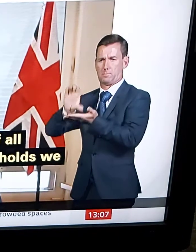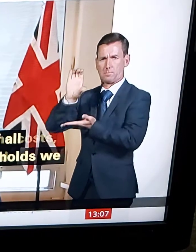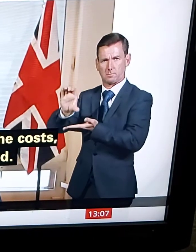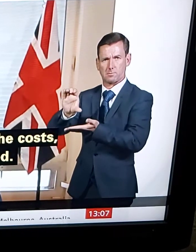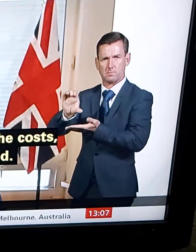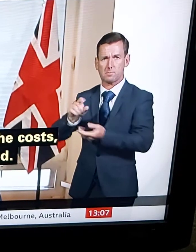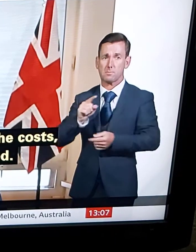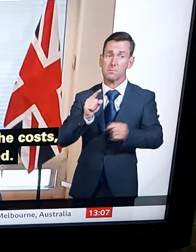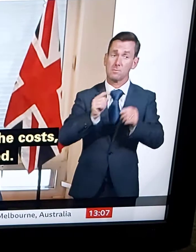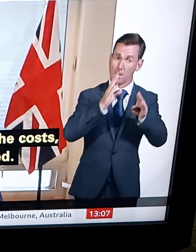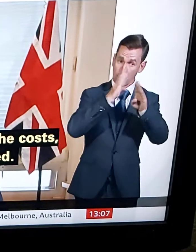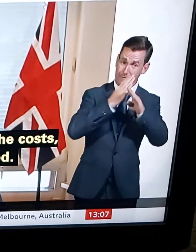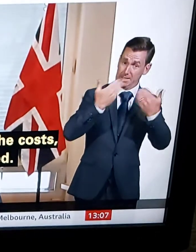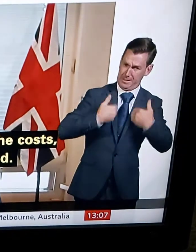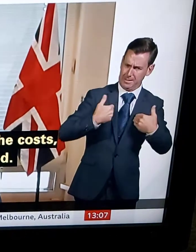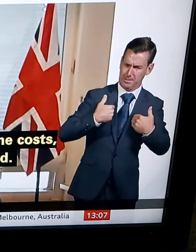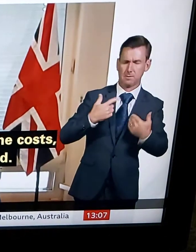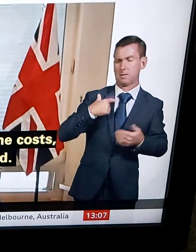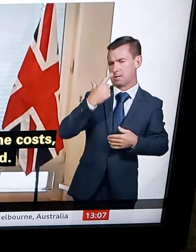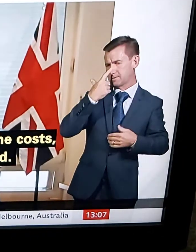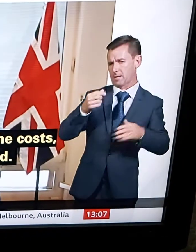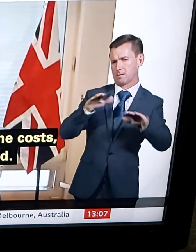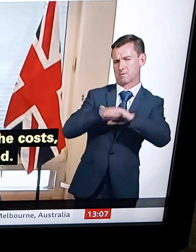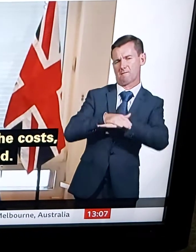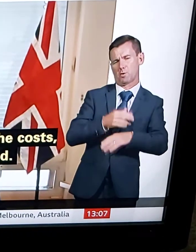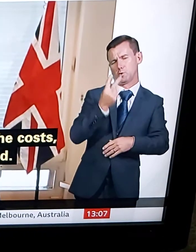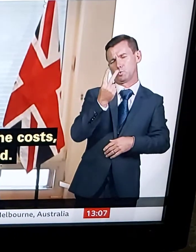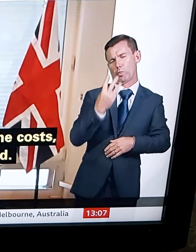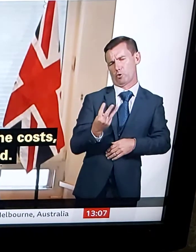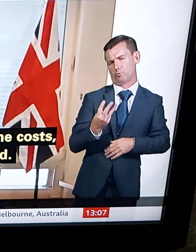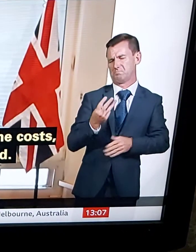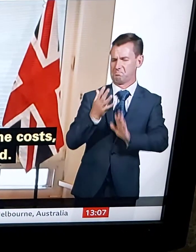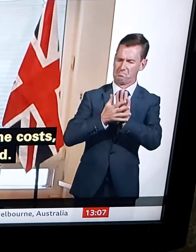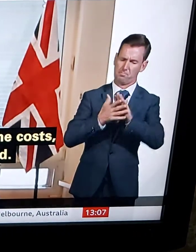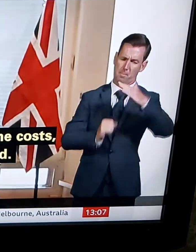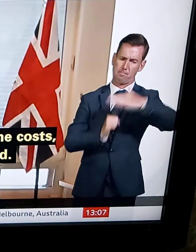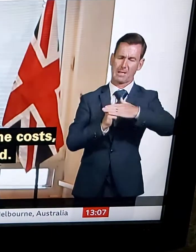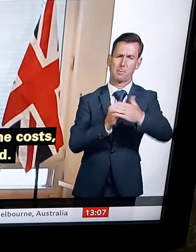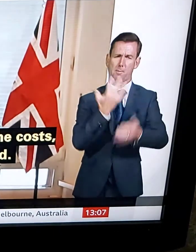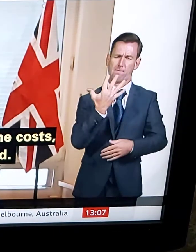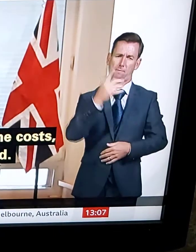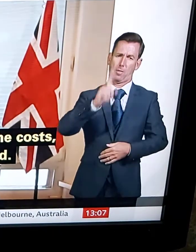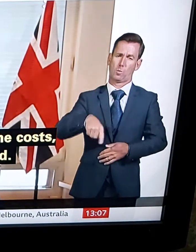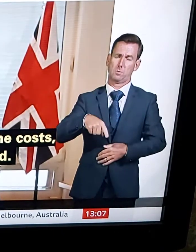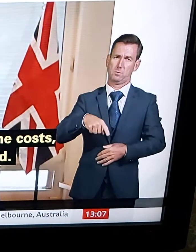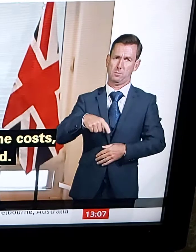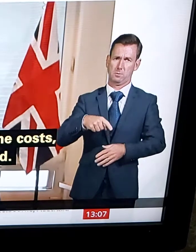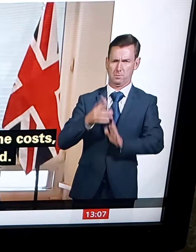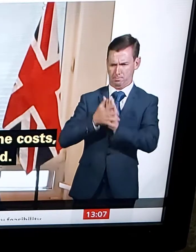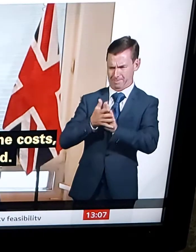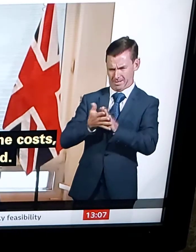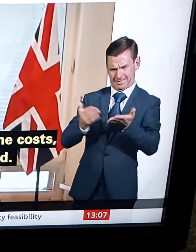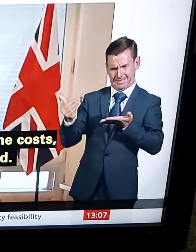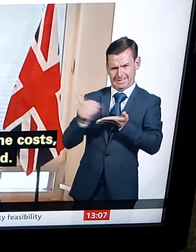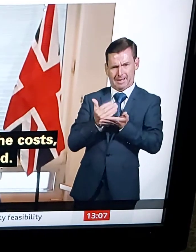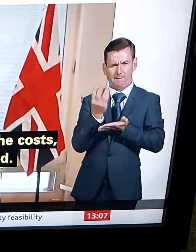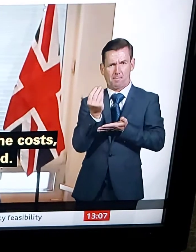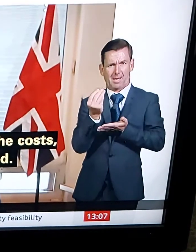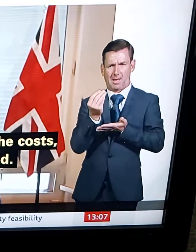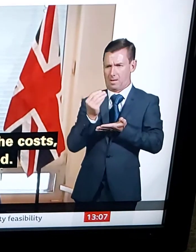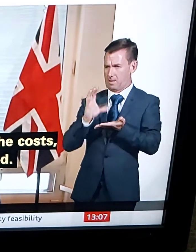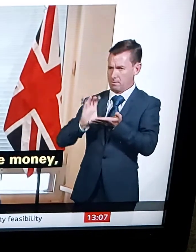earth and what we must be now in order to leave our climate targets, so this is only a tenth of that. 3 billion pounds is